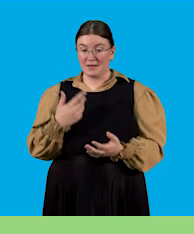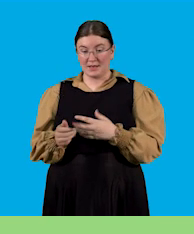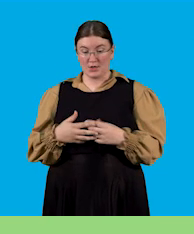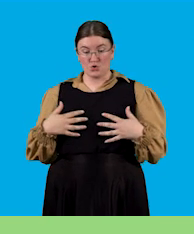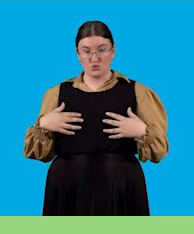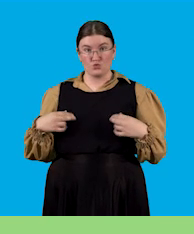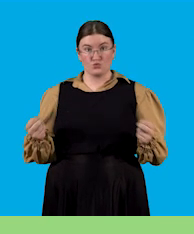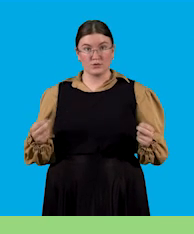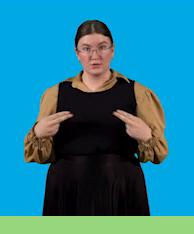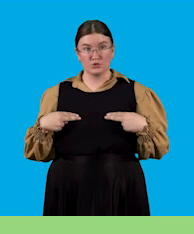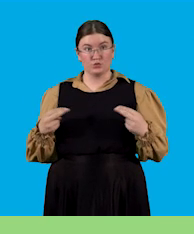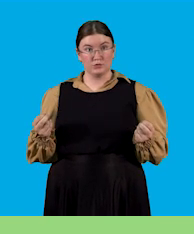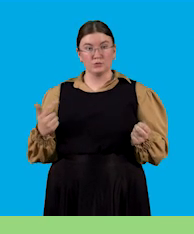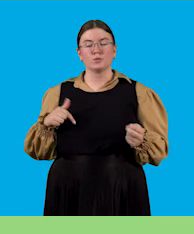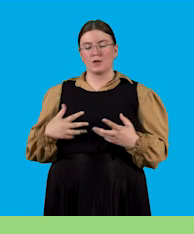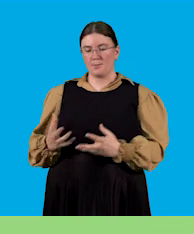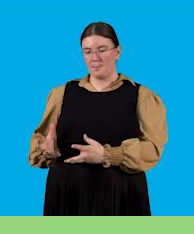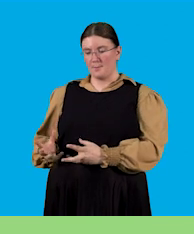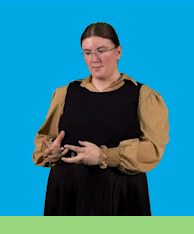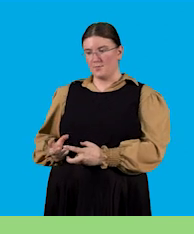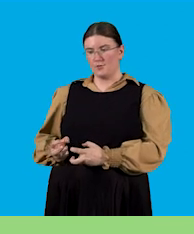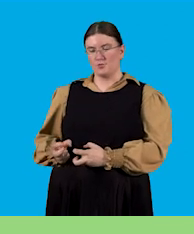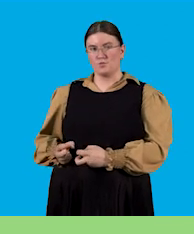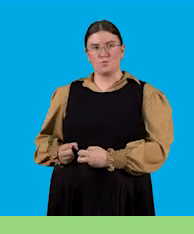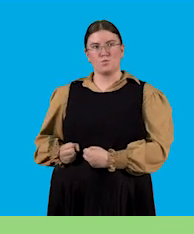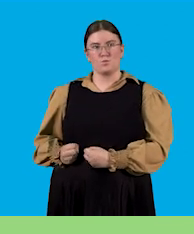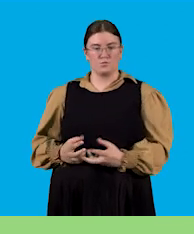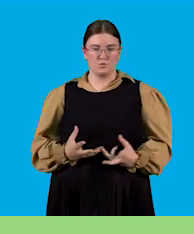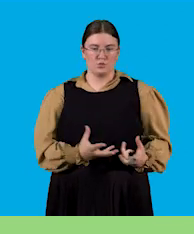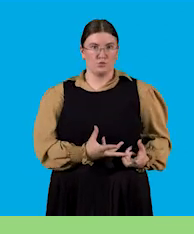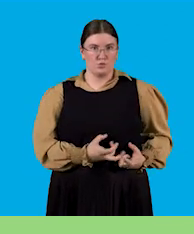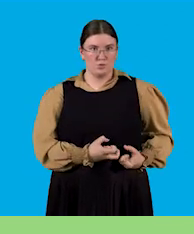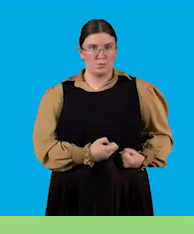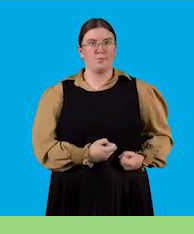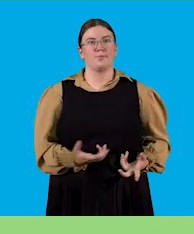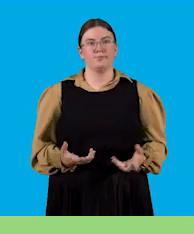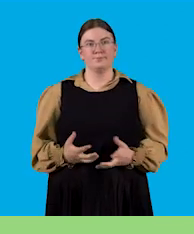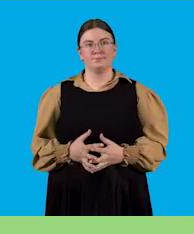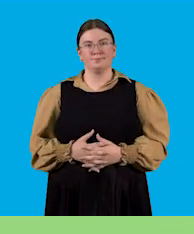needed and substances that are needed by the body.